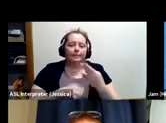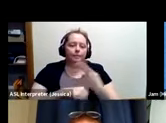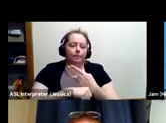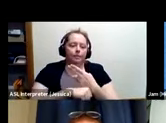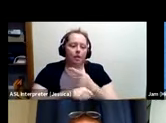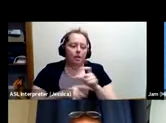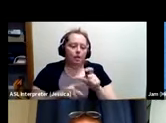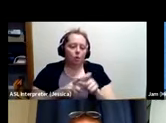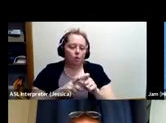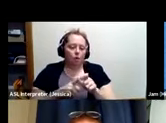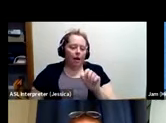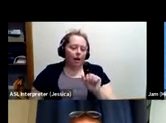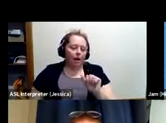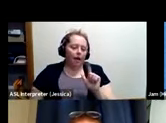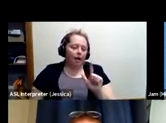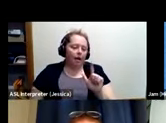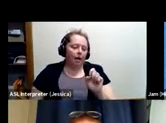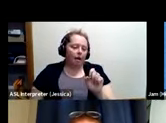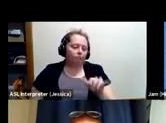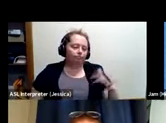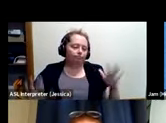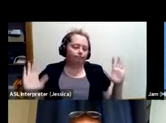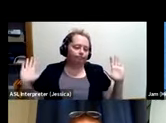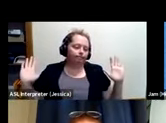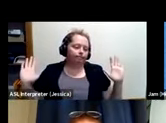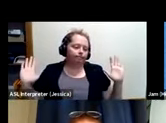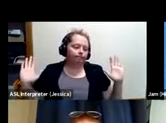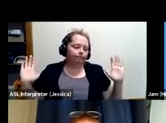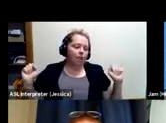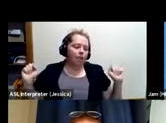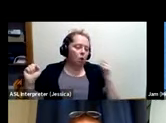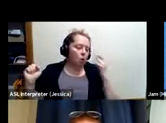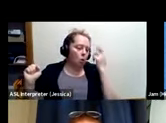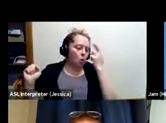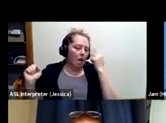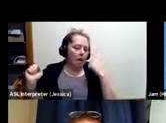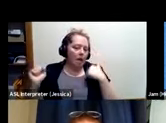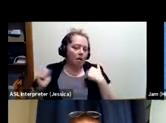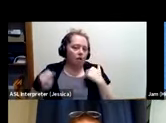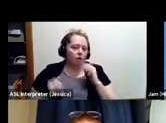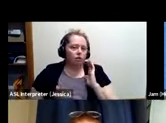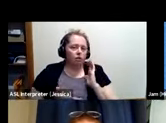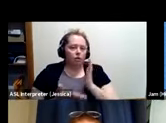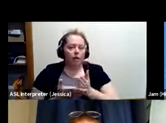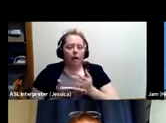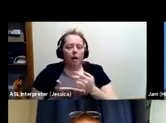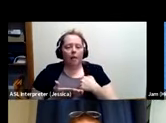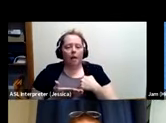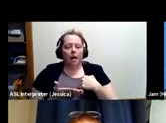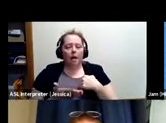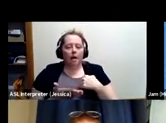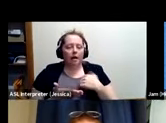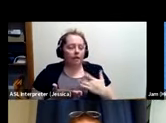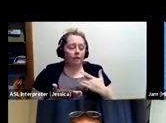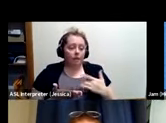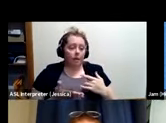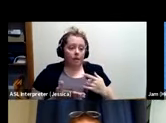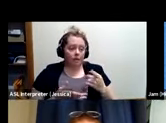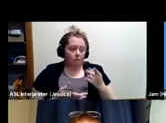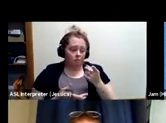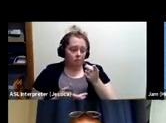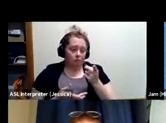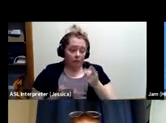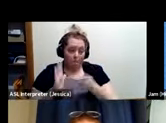because I found that allies in the word were not doing what they needed to be